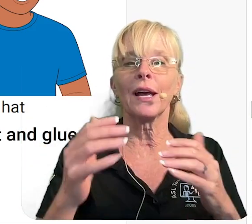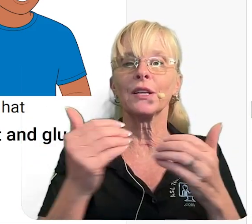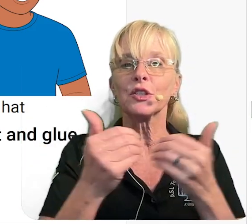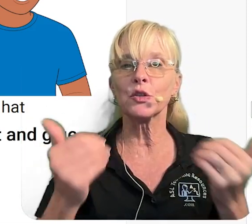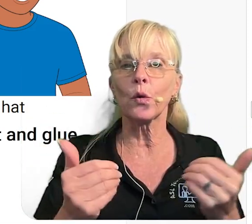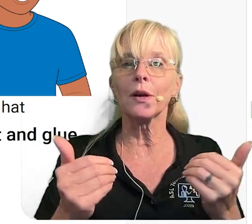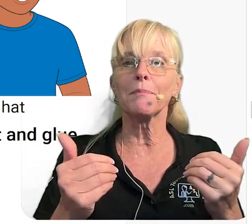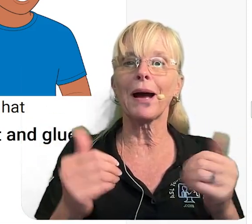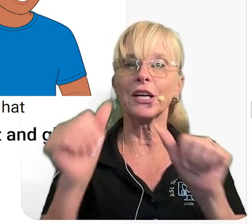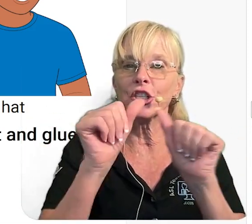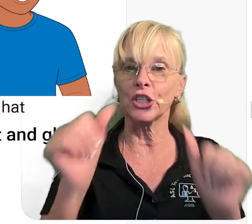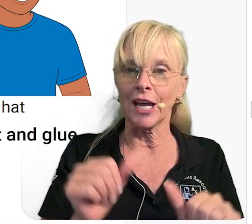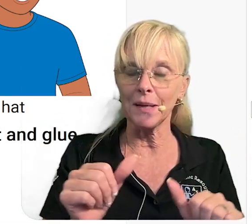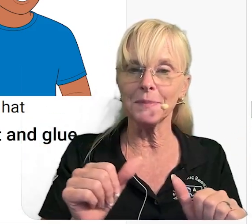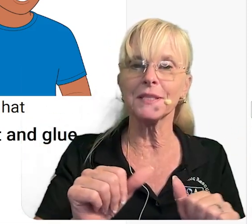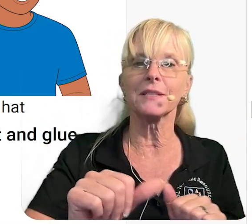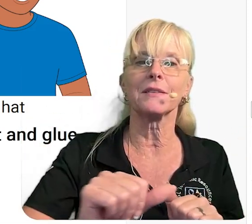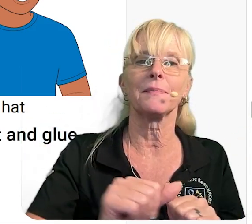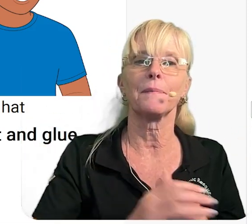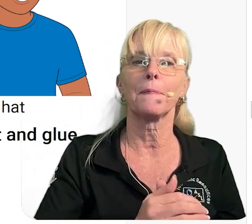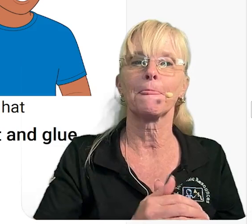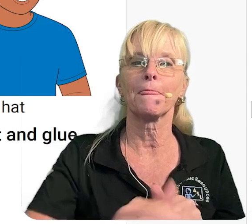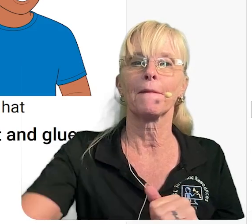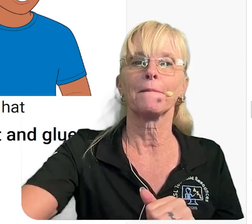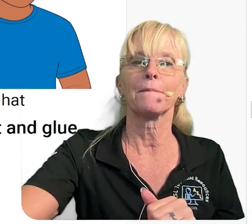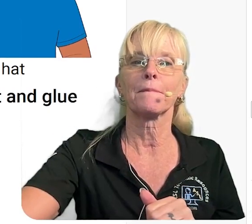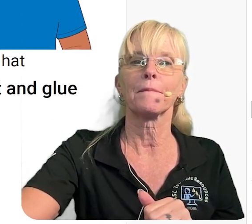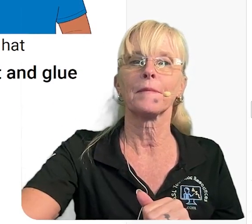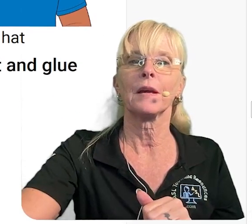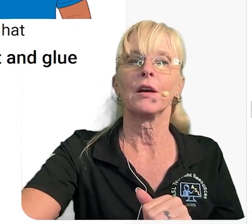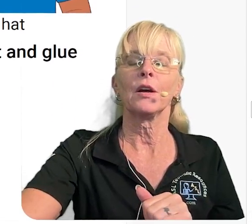You can sort by shapes.